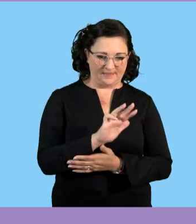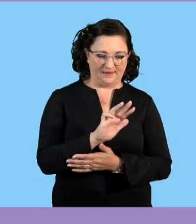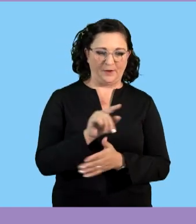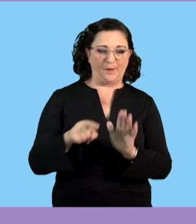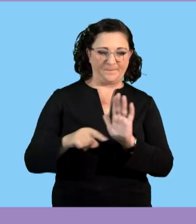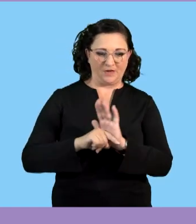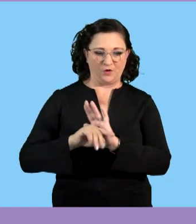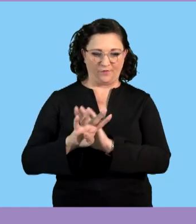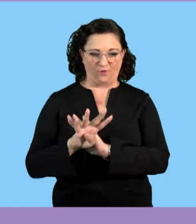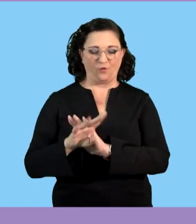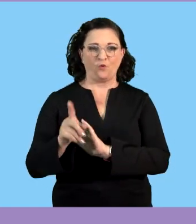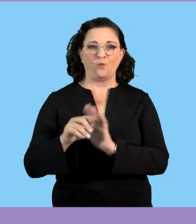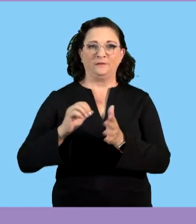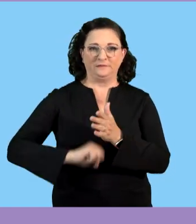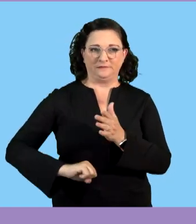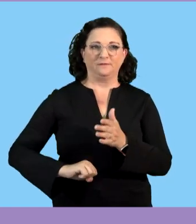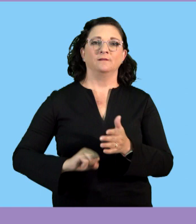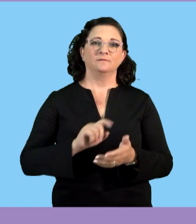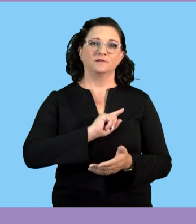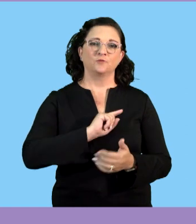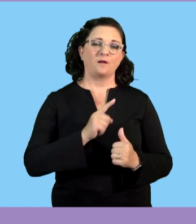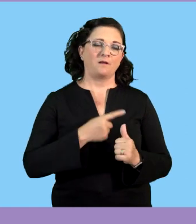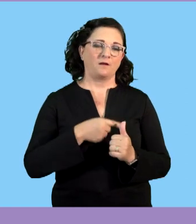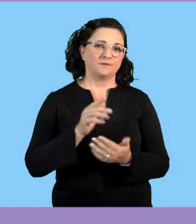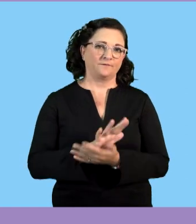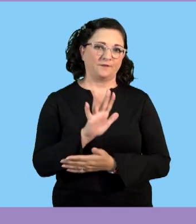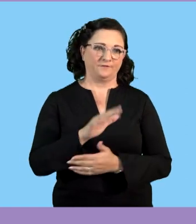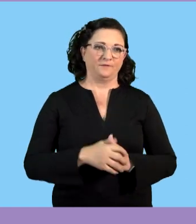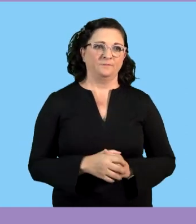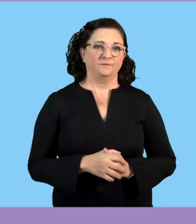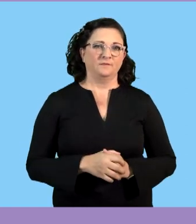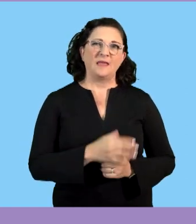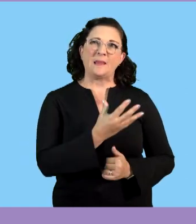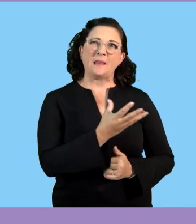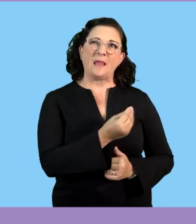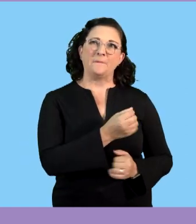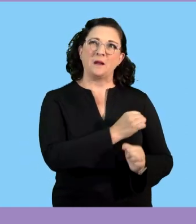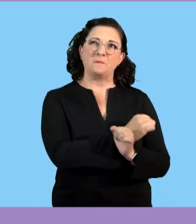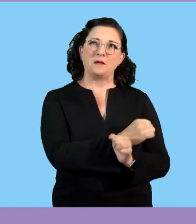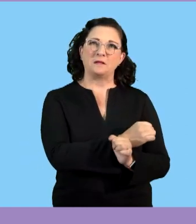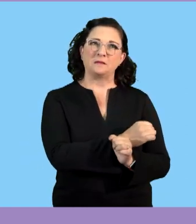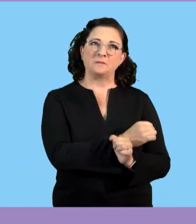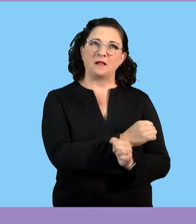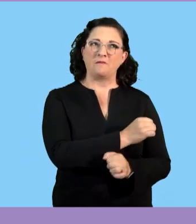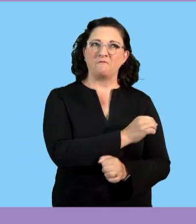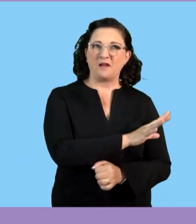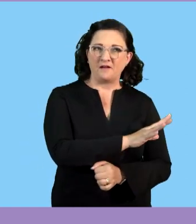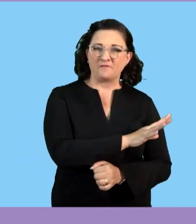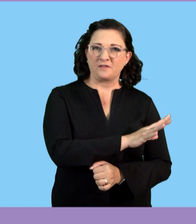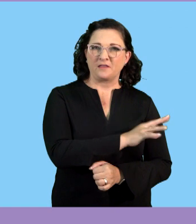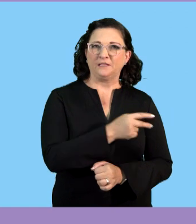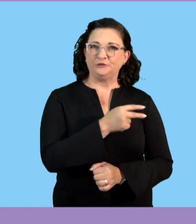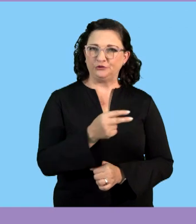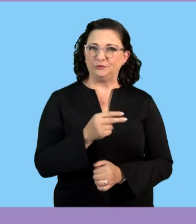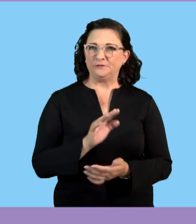minus 4, which is going to give us a 15. Now I have a number multiplied by 5, which is equals to